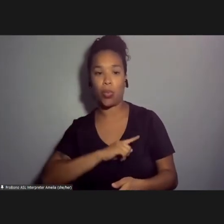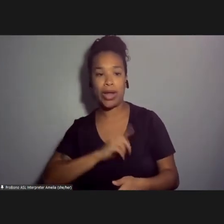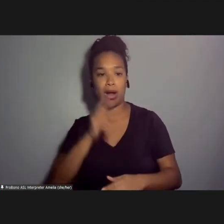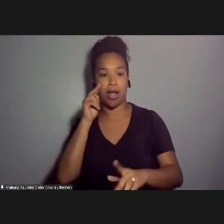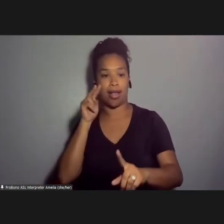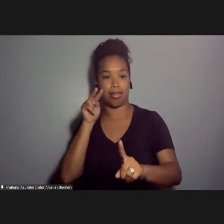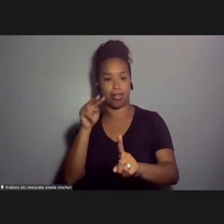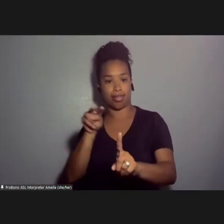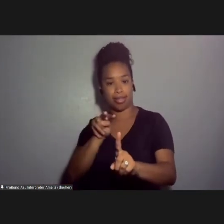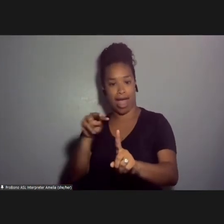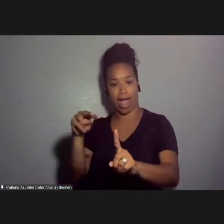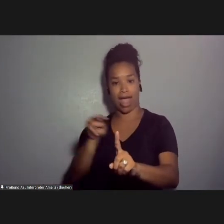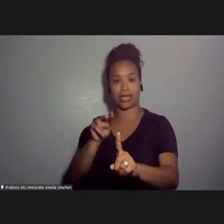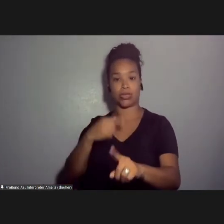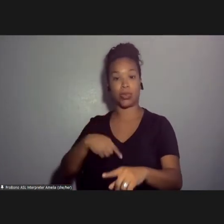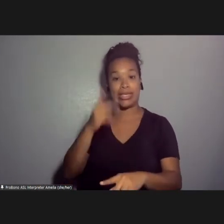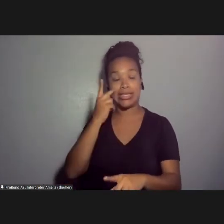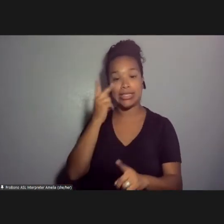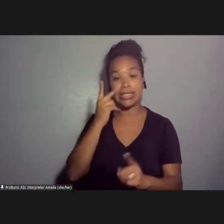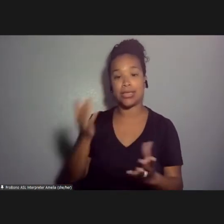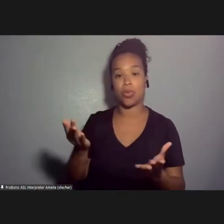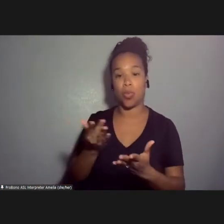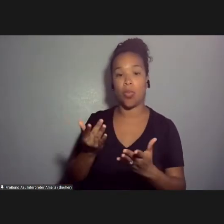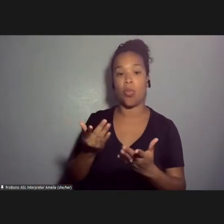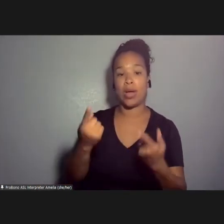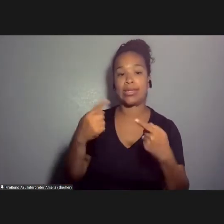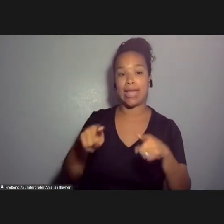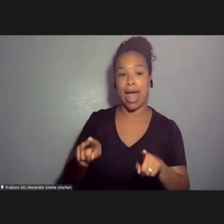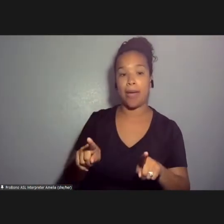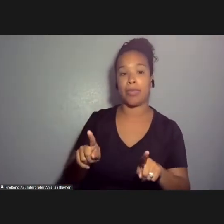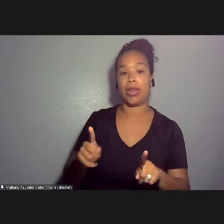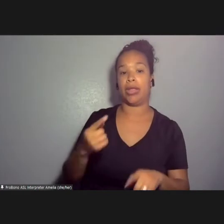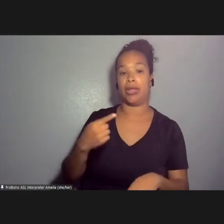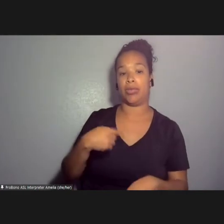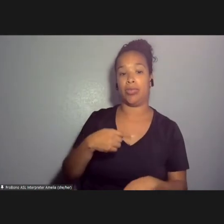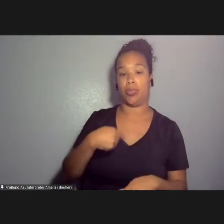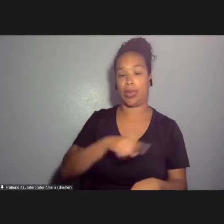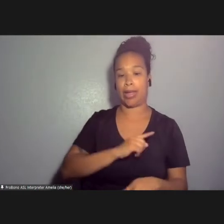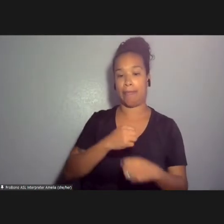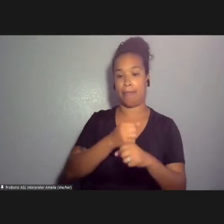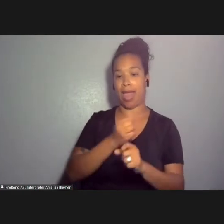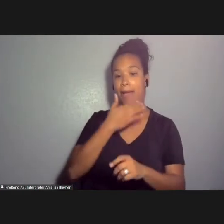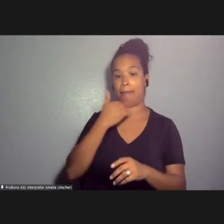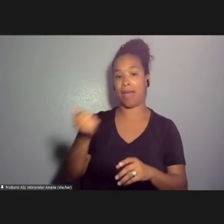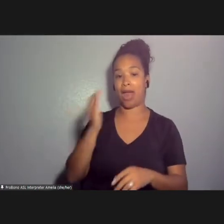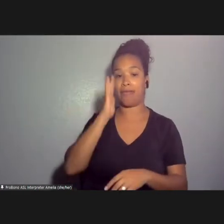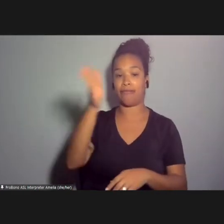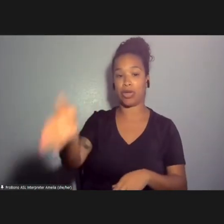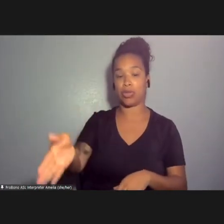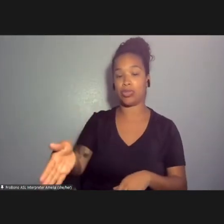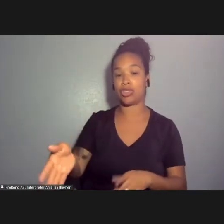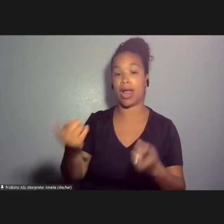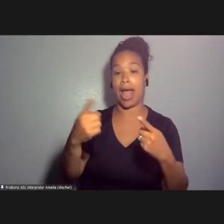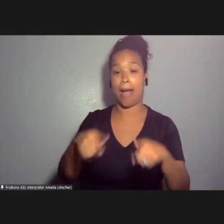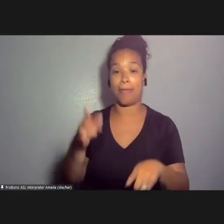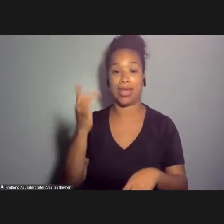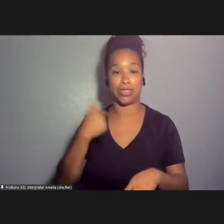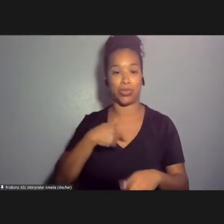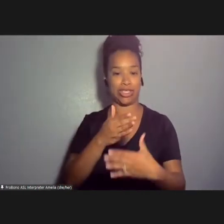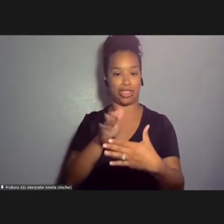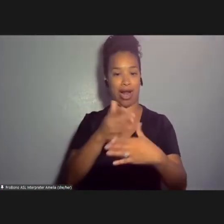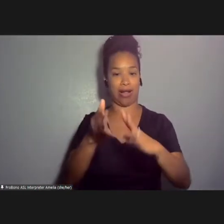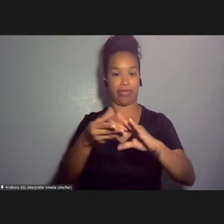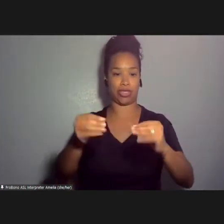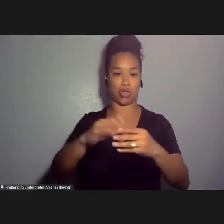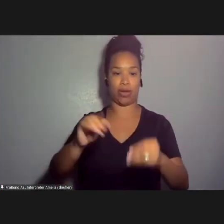we embody it, we catalyze, and we make the better future happen because we tell its story first, or